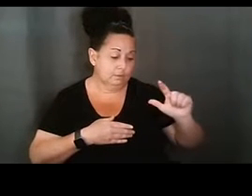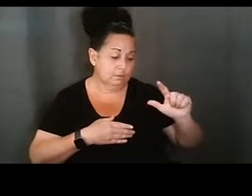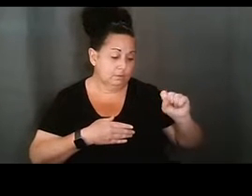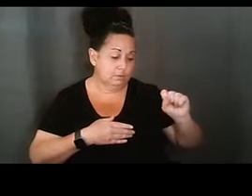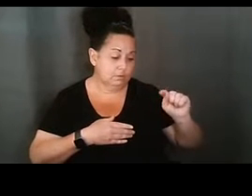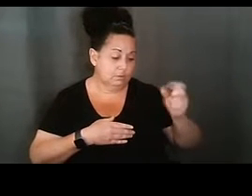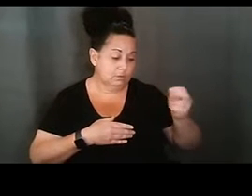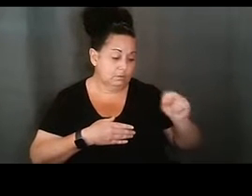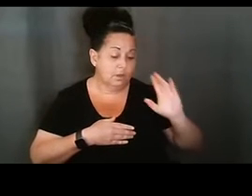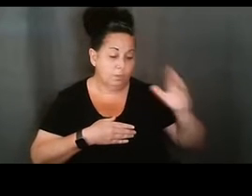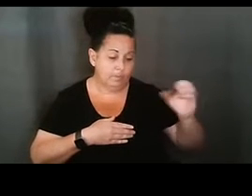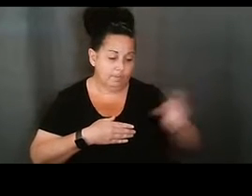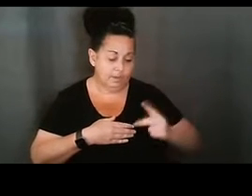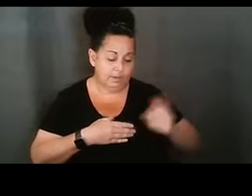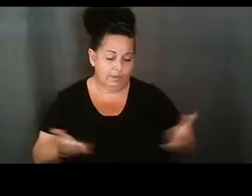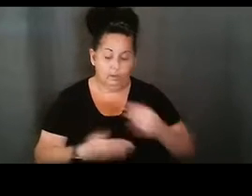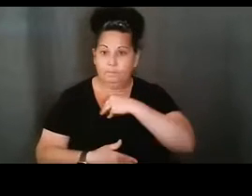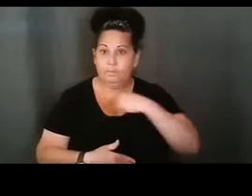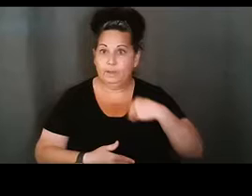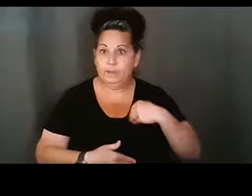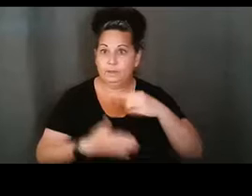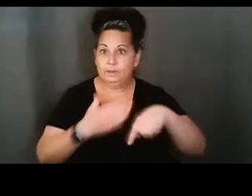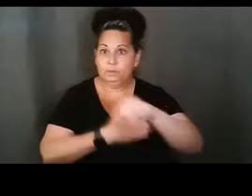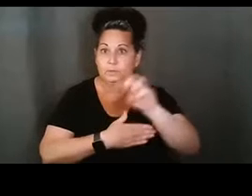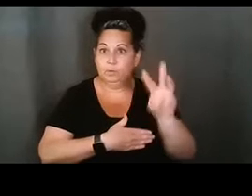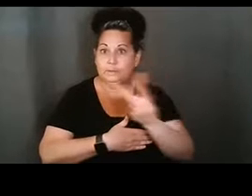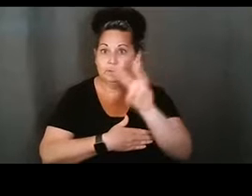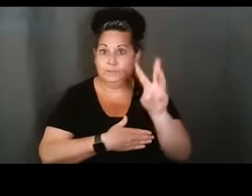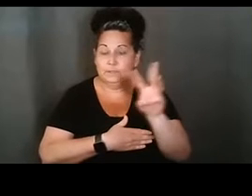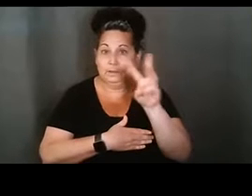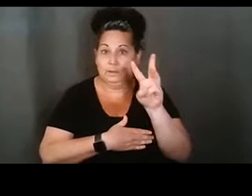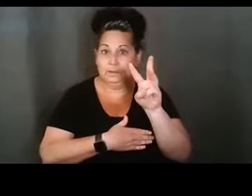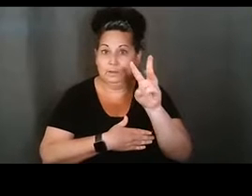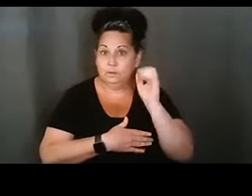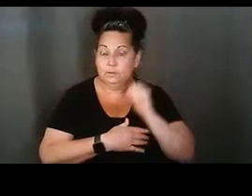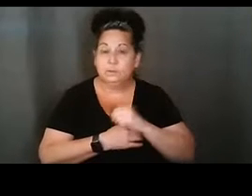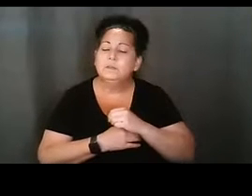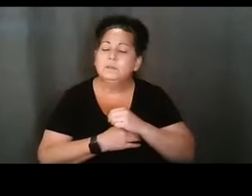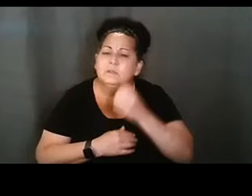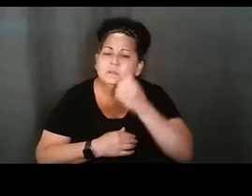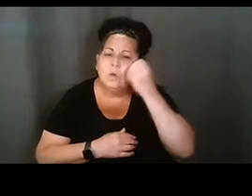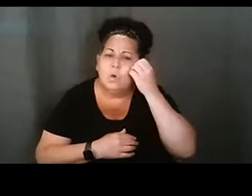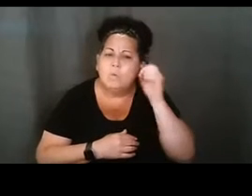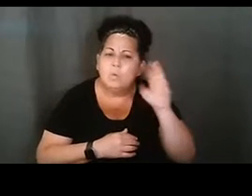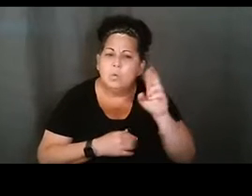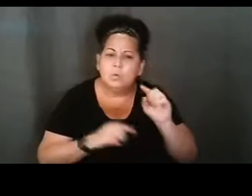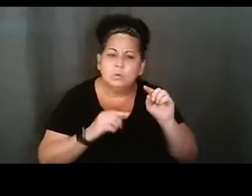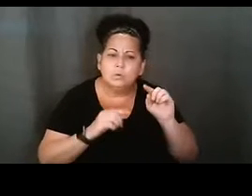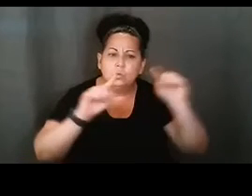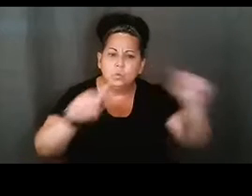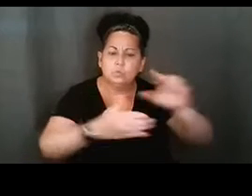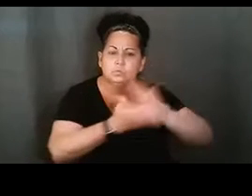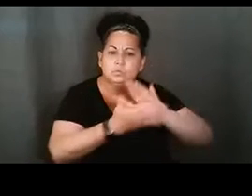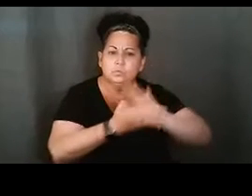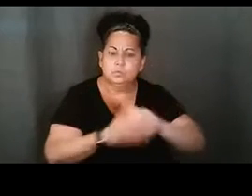on Wednesday, and she'll send me a reminder. And if is he at home or he's in the building? He's